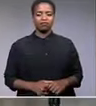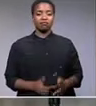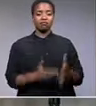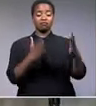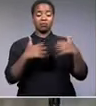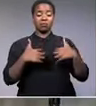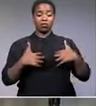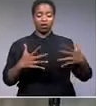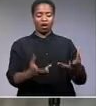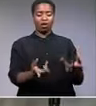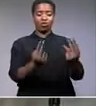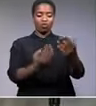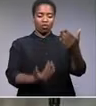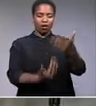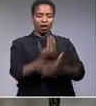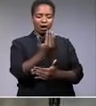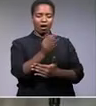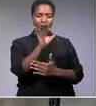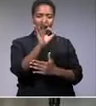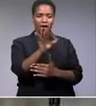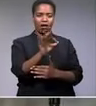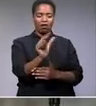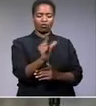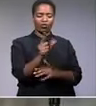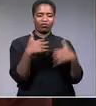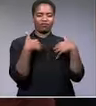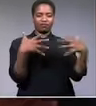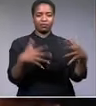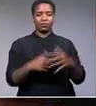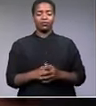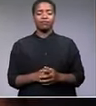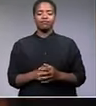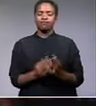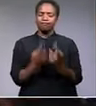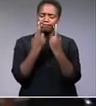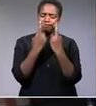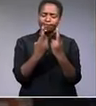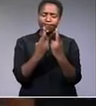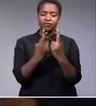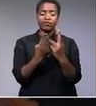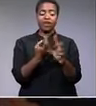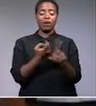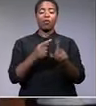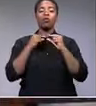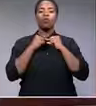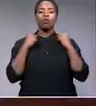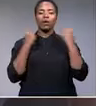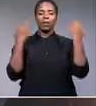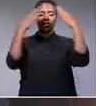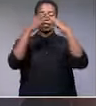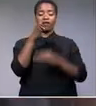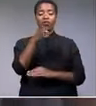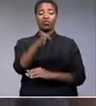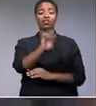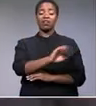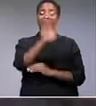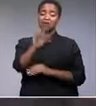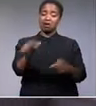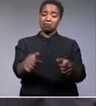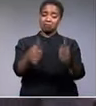dawn does appear to be on the horizon. And a message of hope and also of warnings about the future of South Africa from